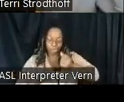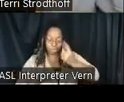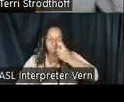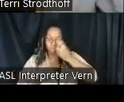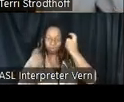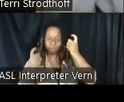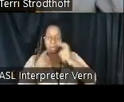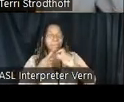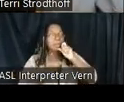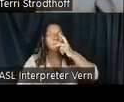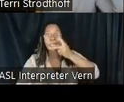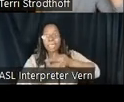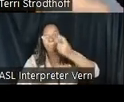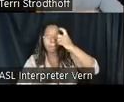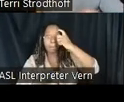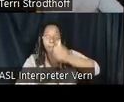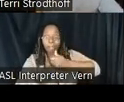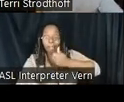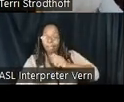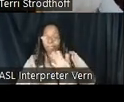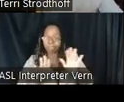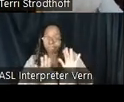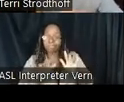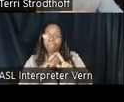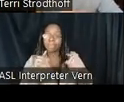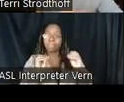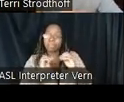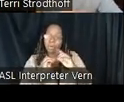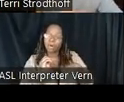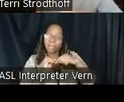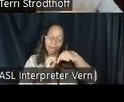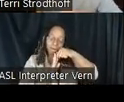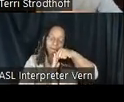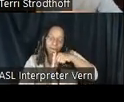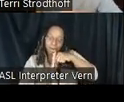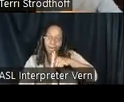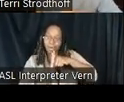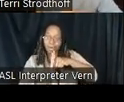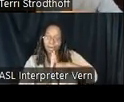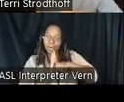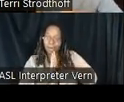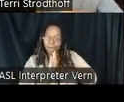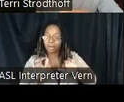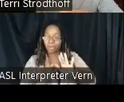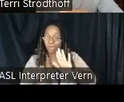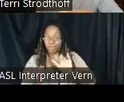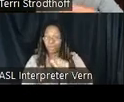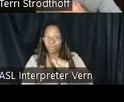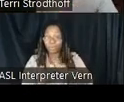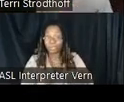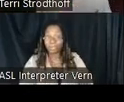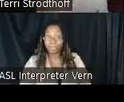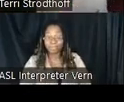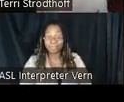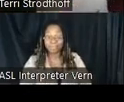because it's not an intellectual enterprise. It's a depth enterprise of doing our own healing work. And then it's